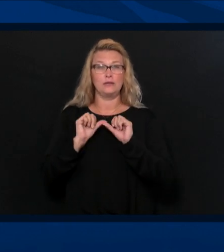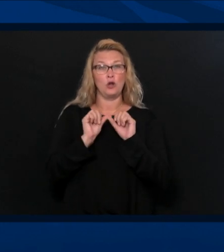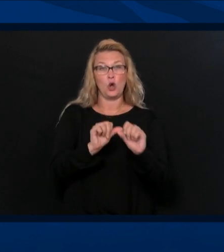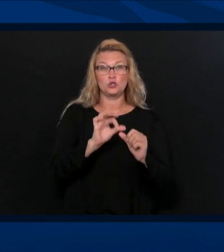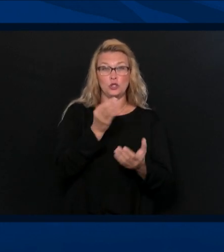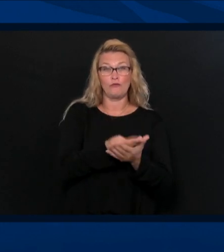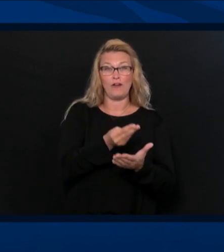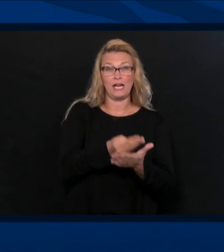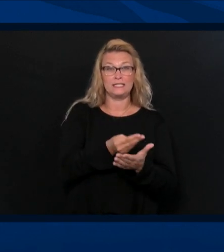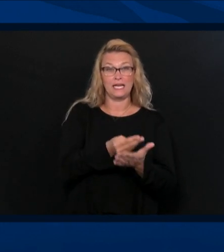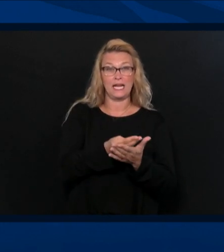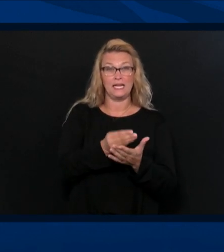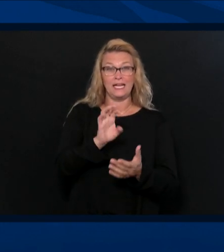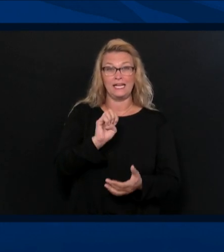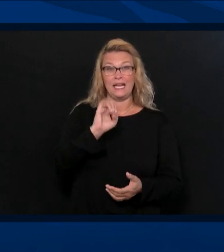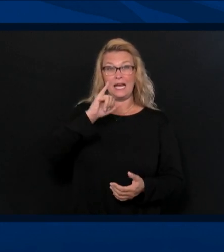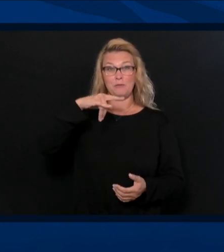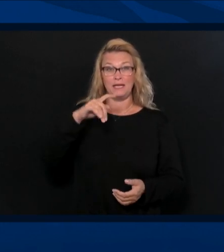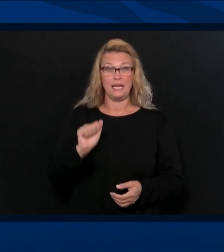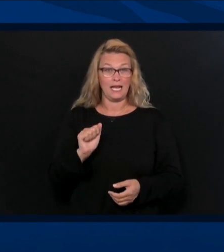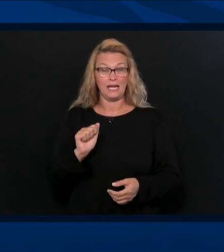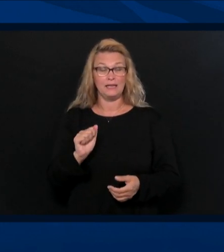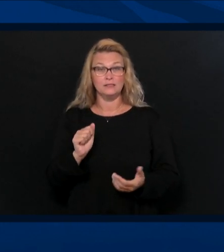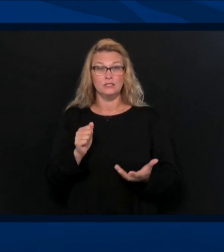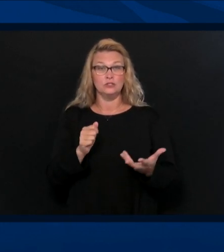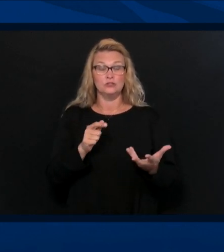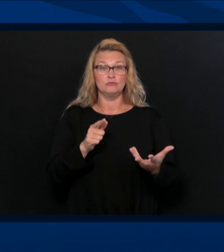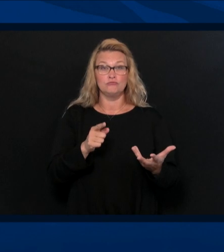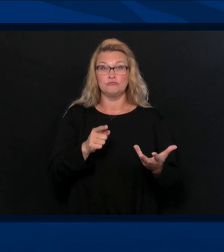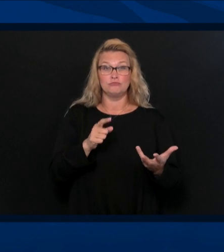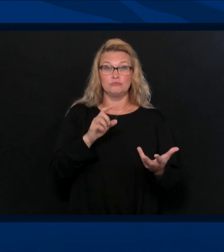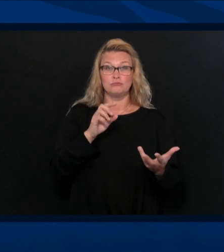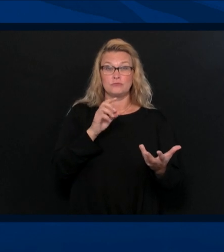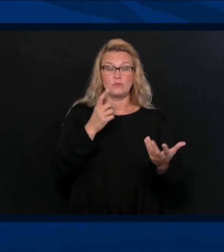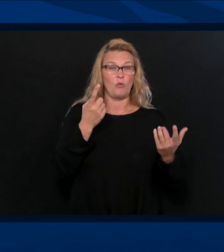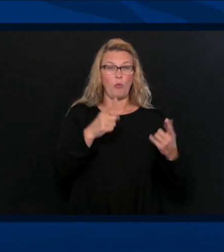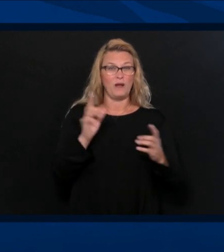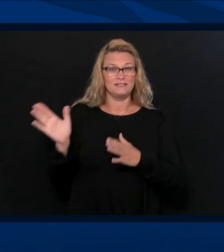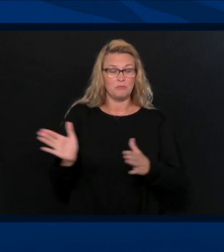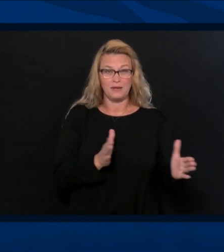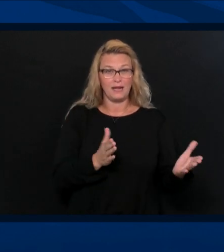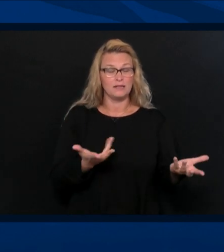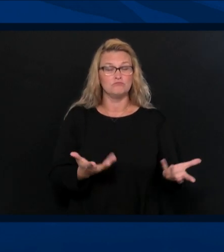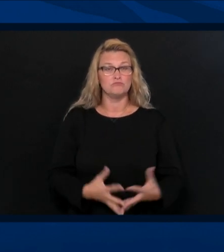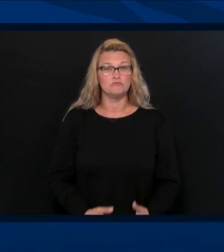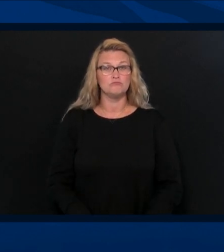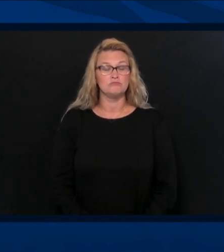which was promised a few years ago, is there a plan for that yet? And if so, what is it?